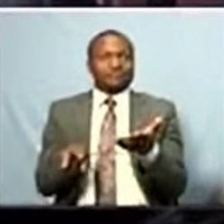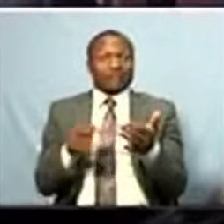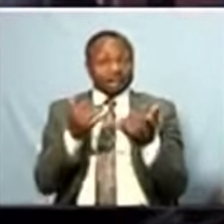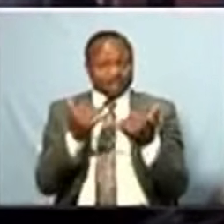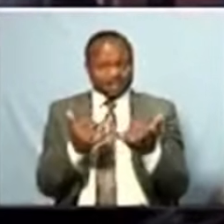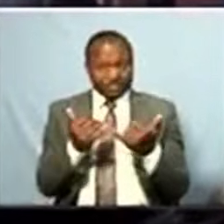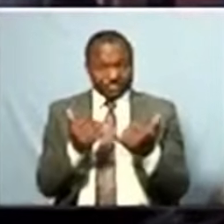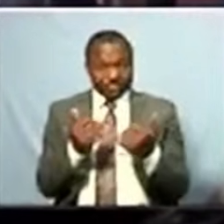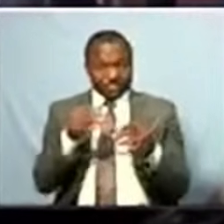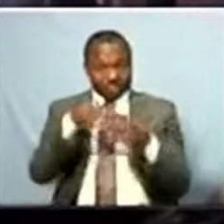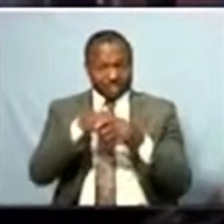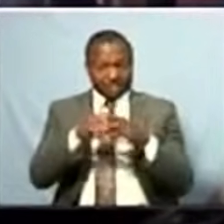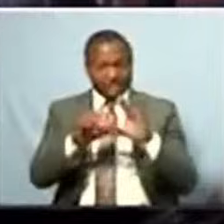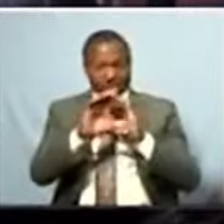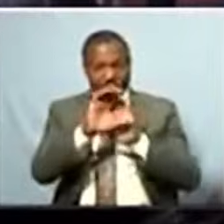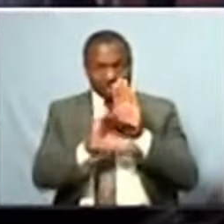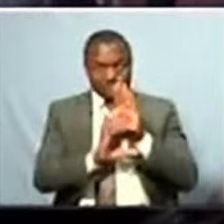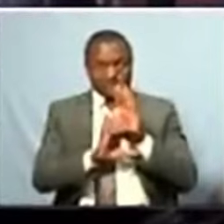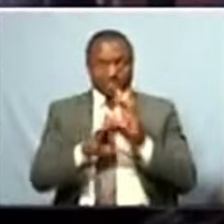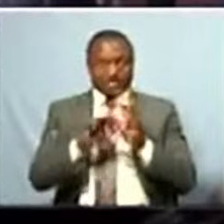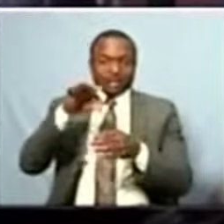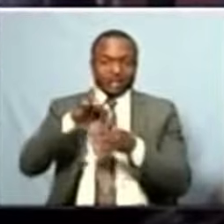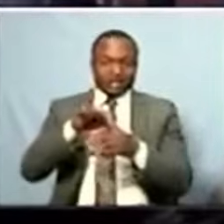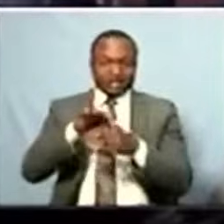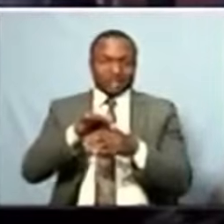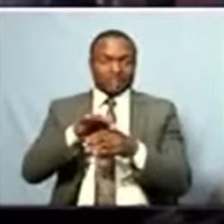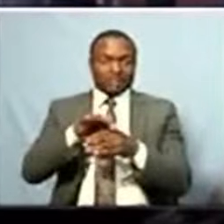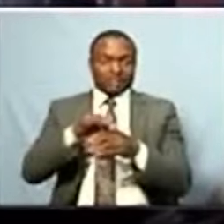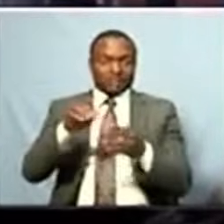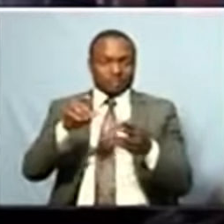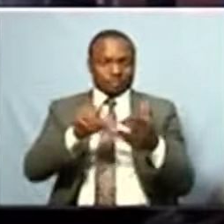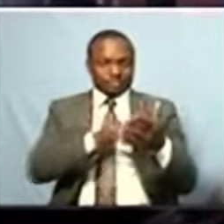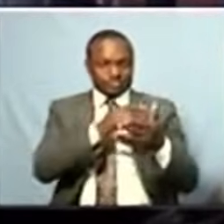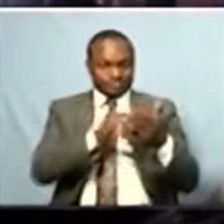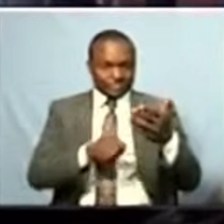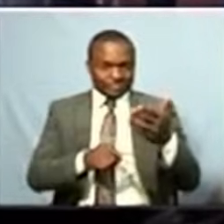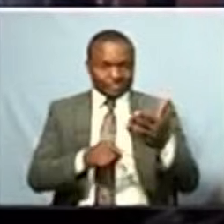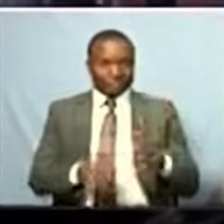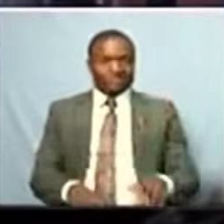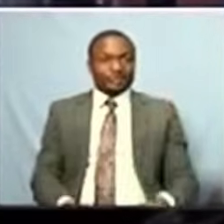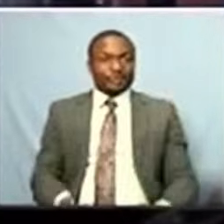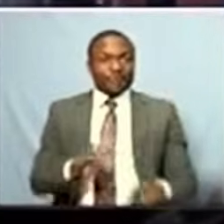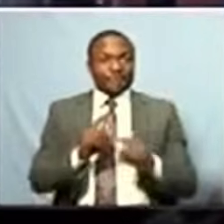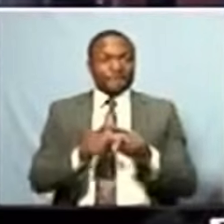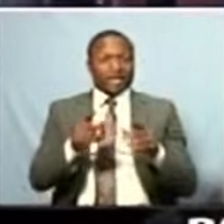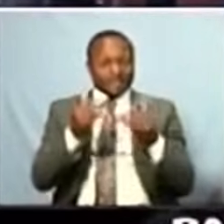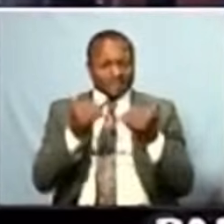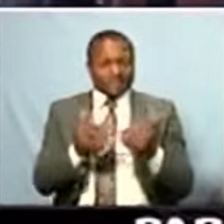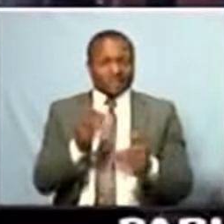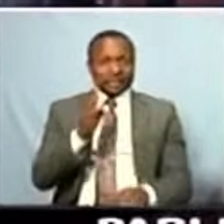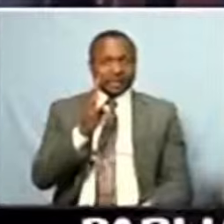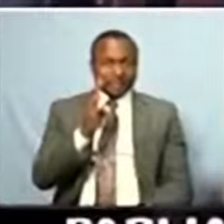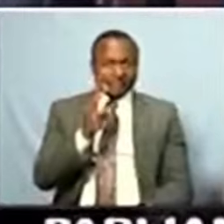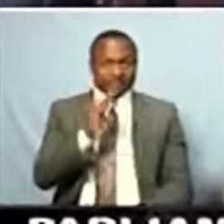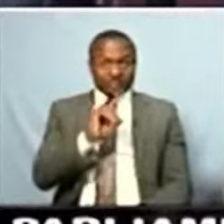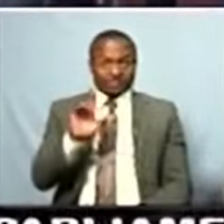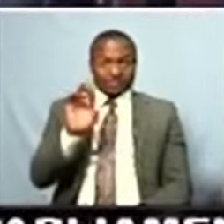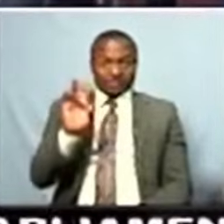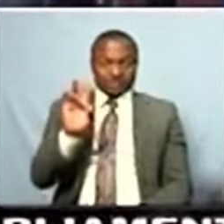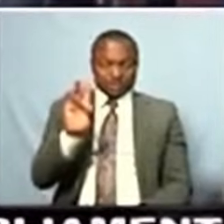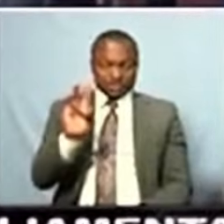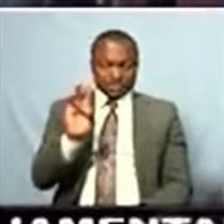Currently, in the Constitution, the elections are automatically cancelled. But now, Bill 7 is proposing